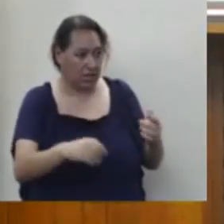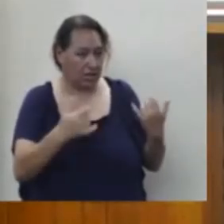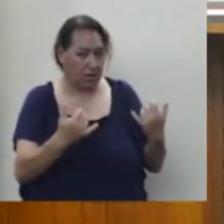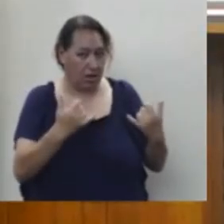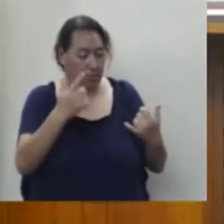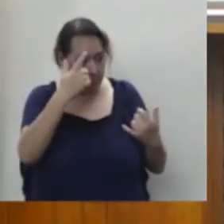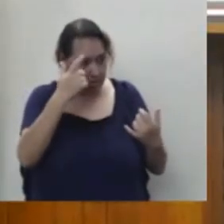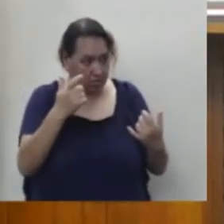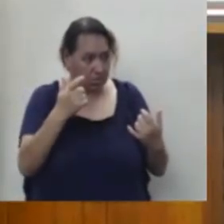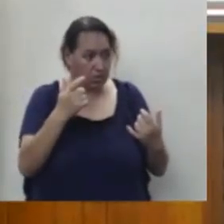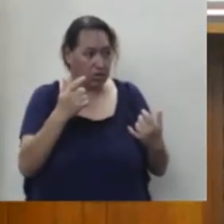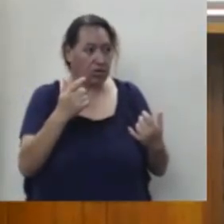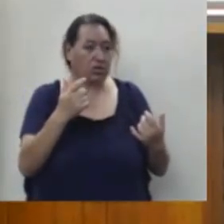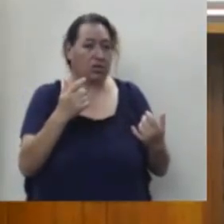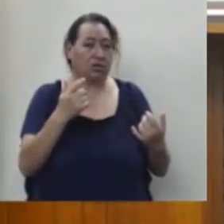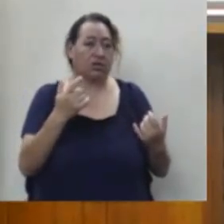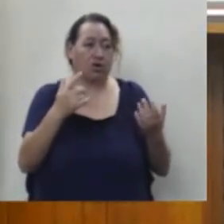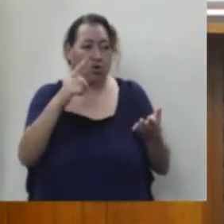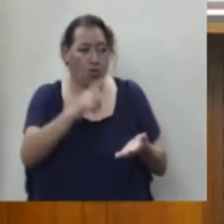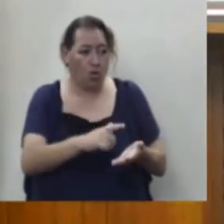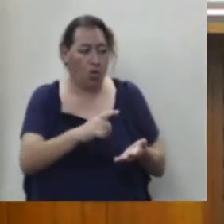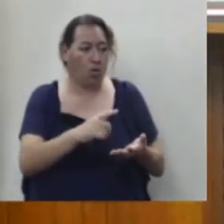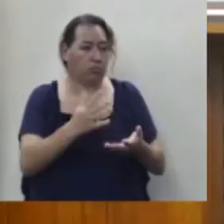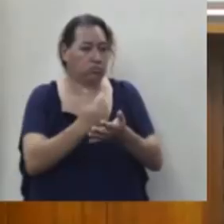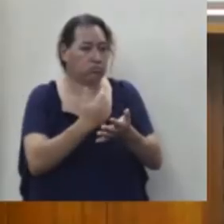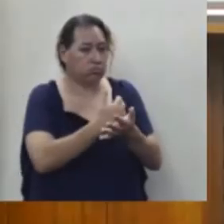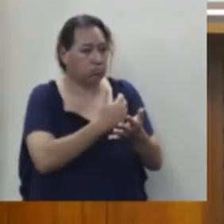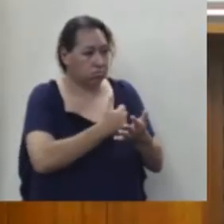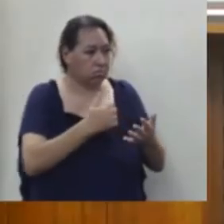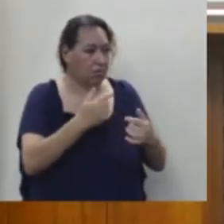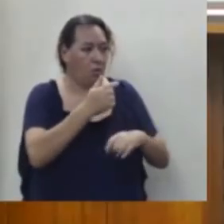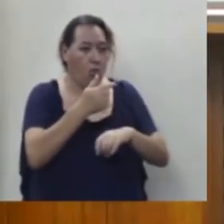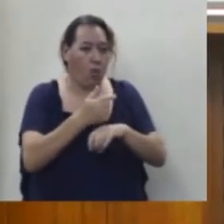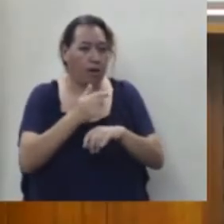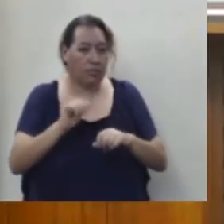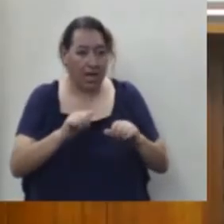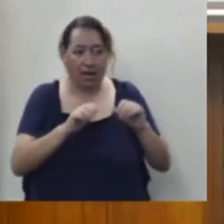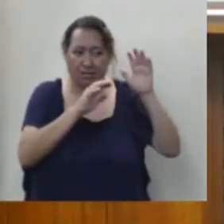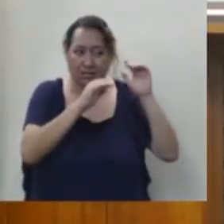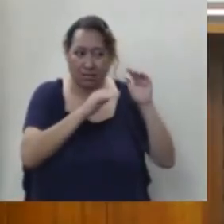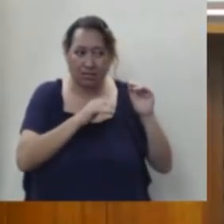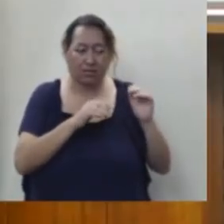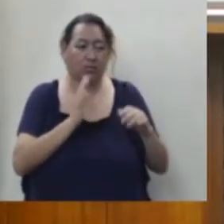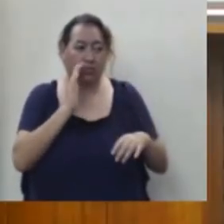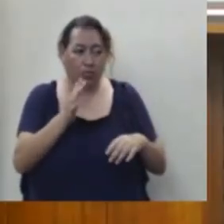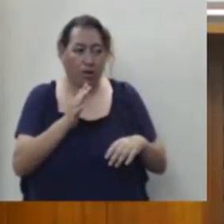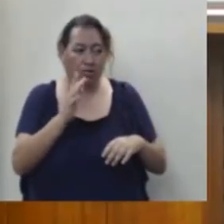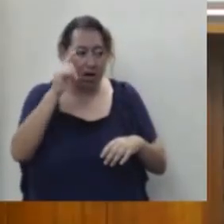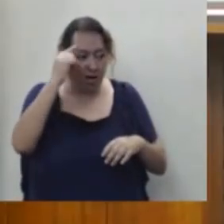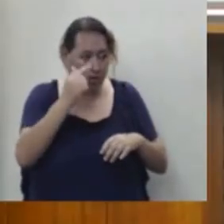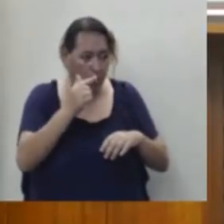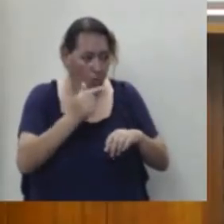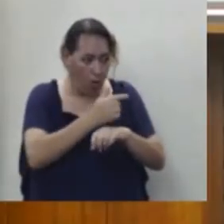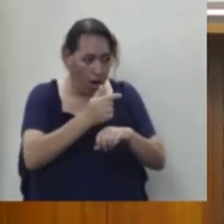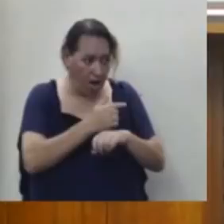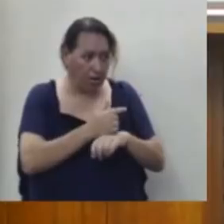of Guam can expect, will the government of Guam consider a similar measure?